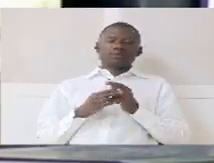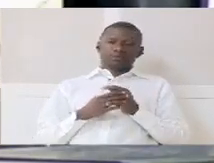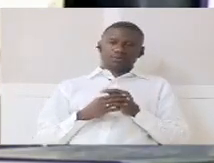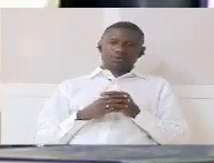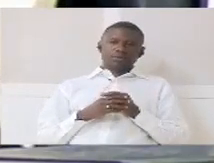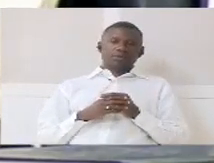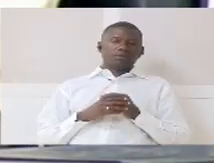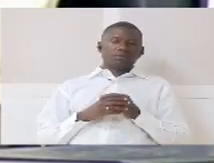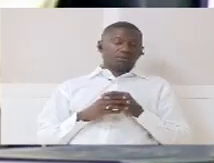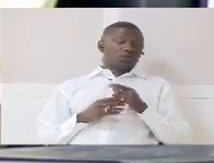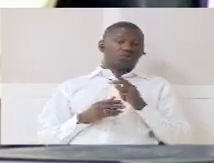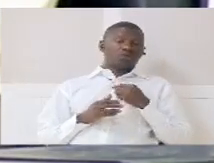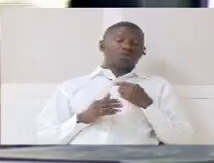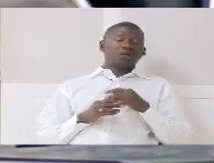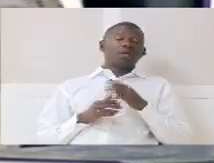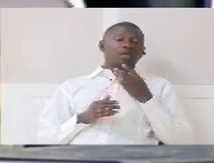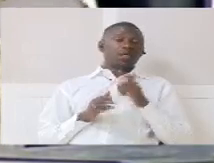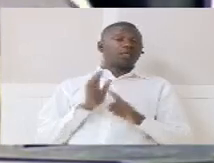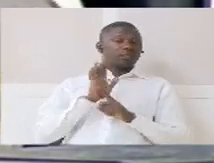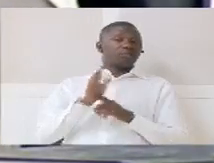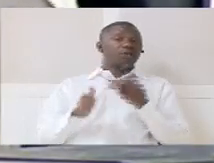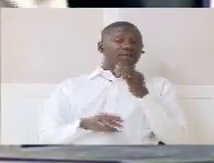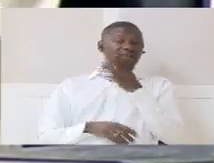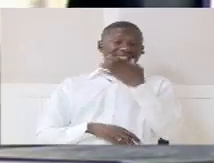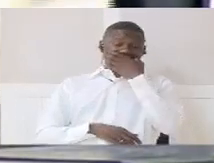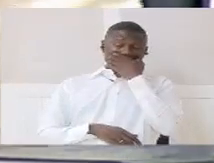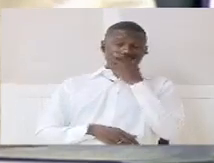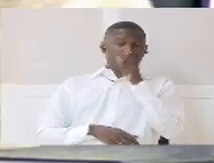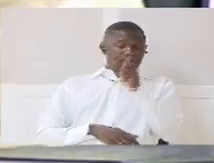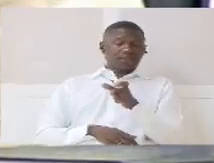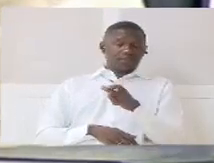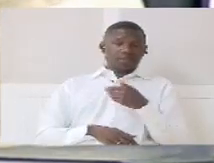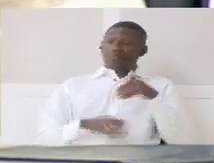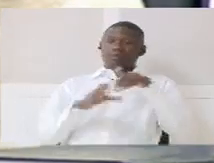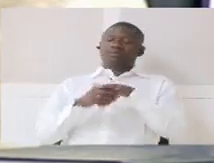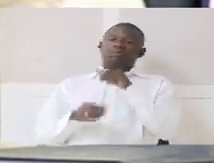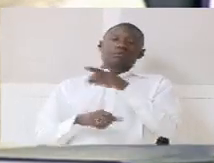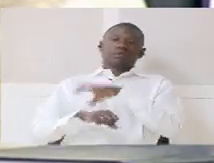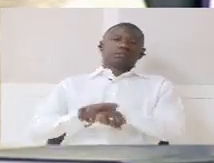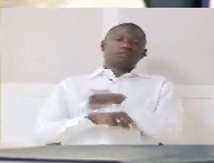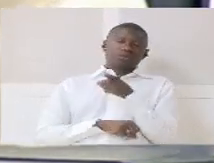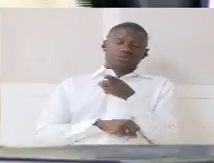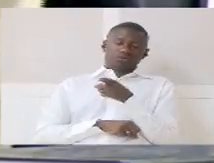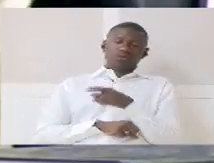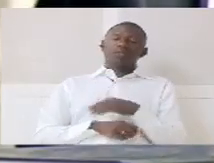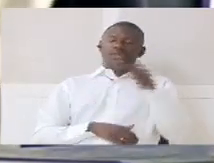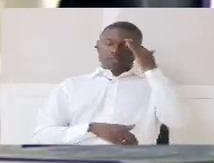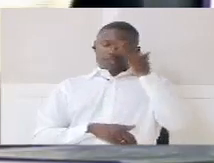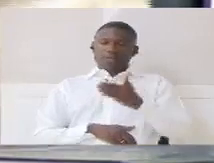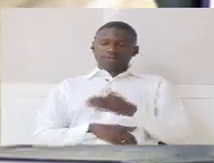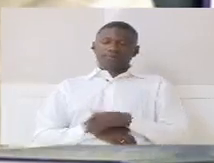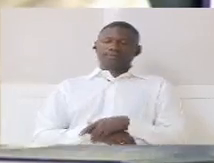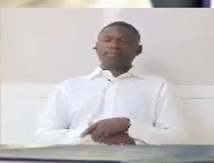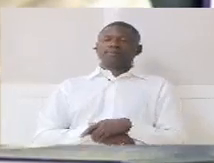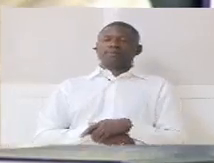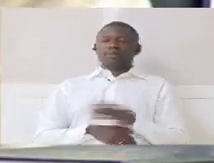ni greedita. So that if you are a greedy person, yeah, involve. They will involve you. Okay, thank you very much. I will tell them.